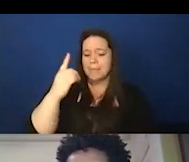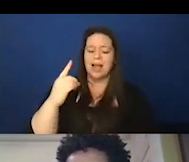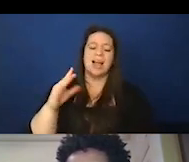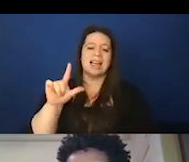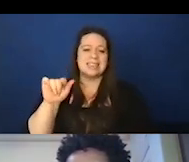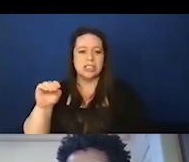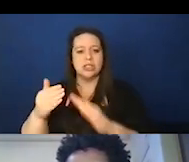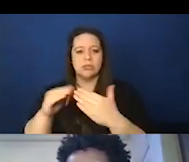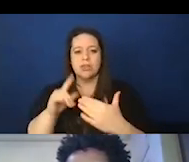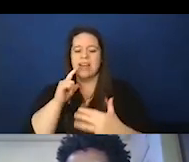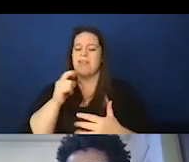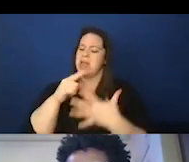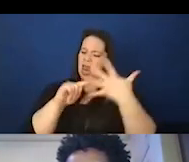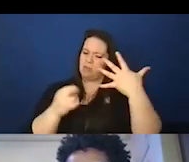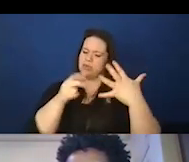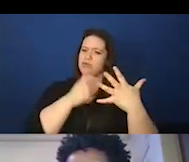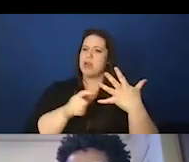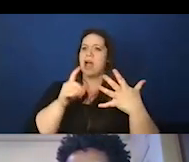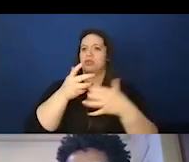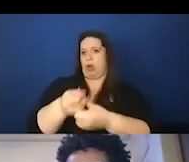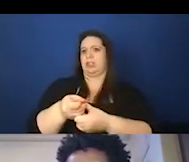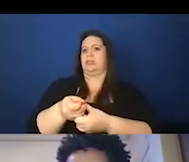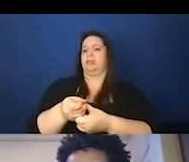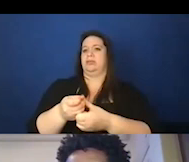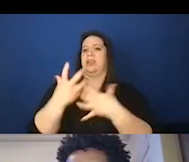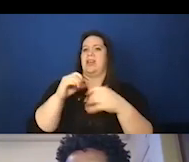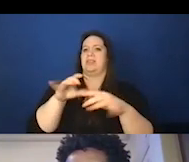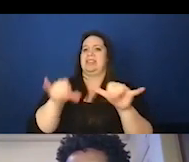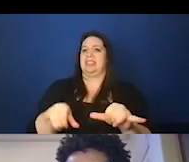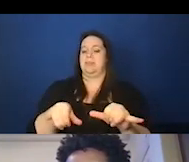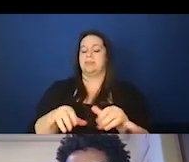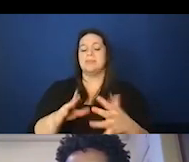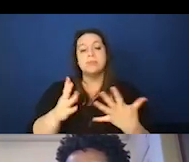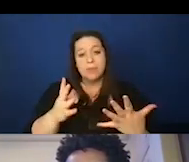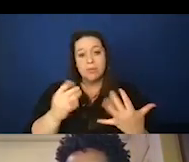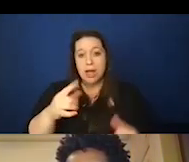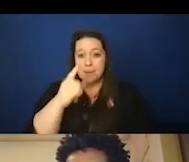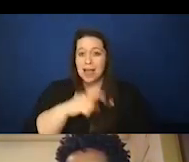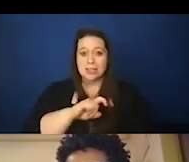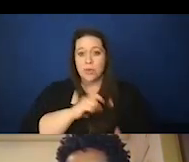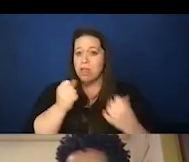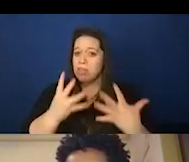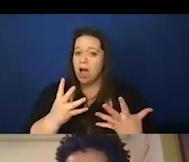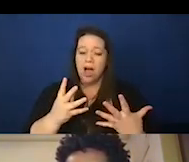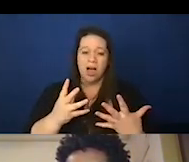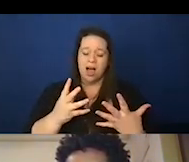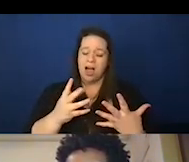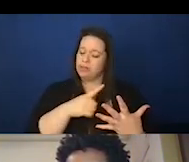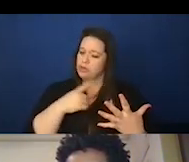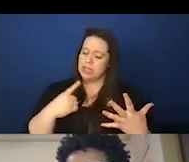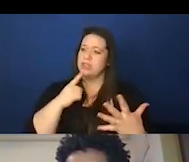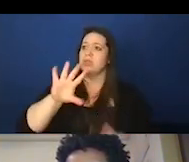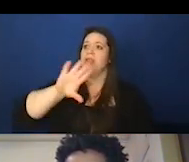system. But right now, Blacks and Latinos have a lot at stake by not listening to the health system in terms of